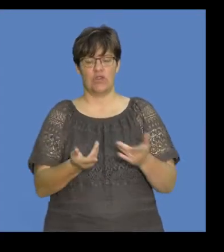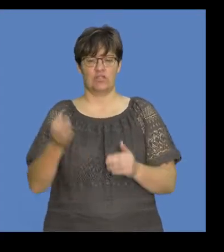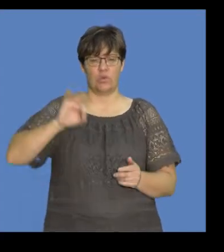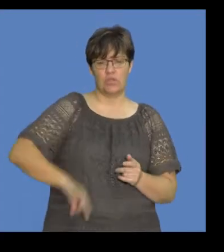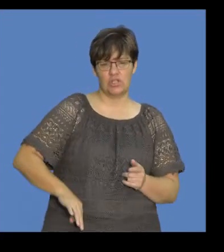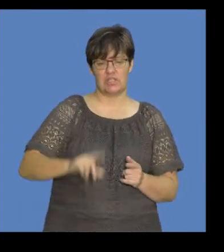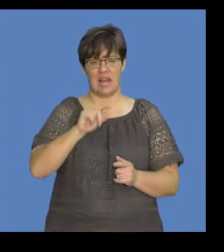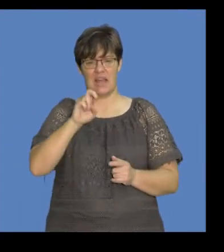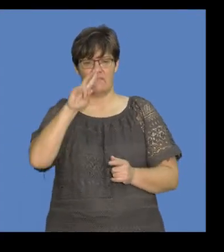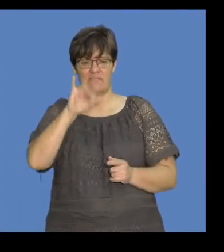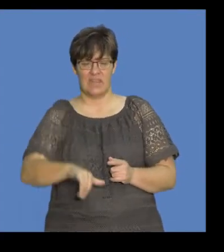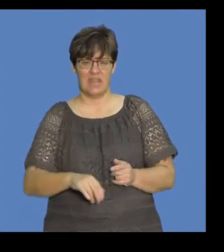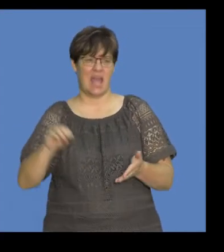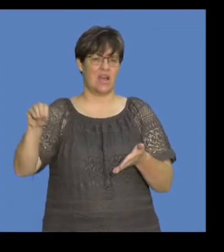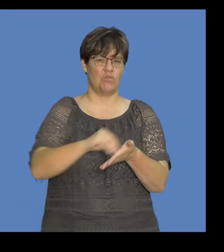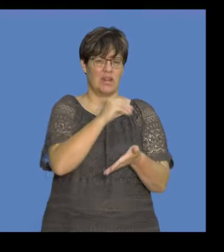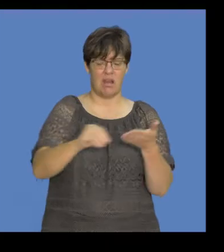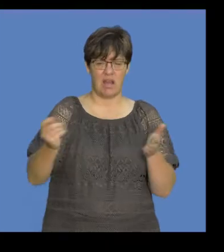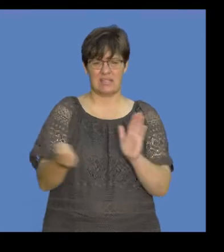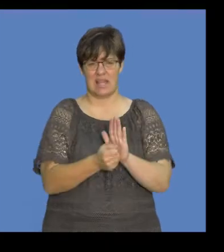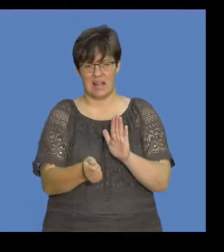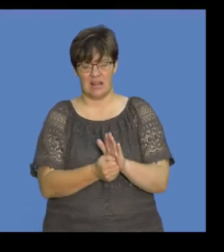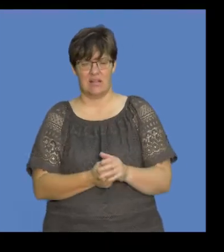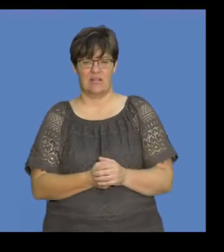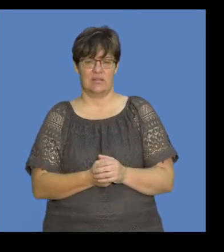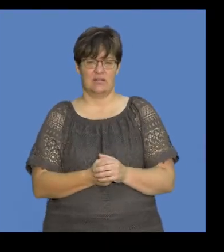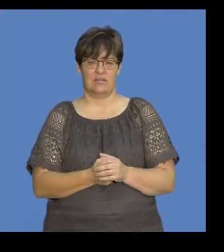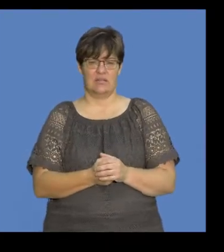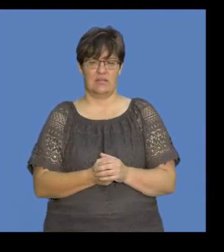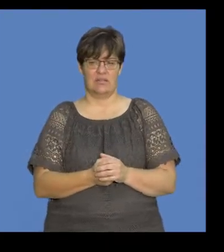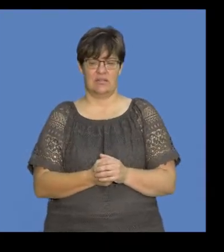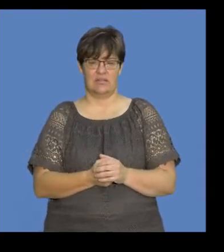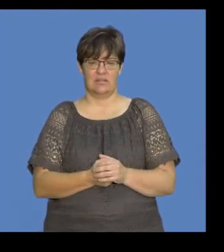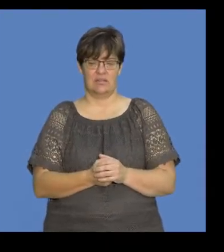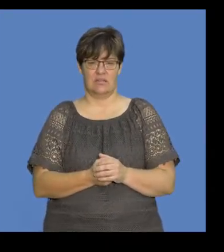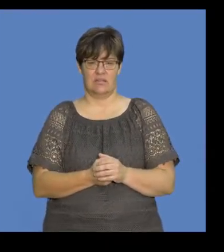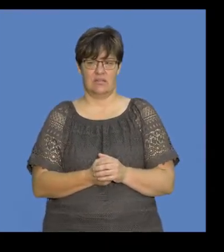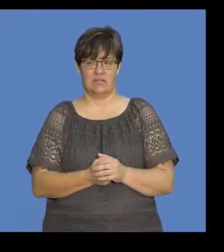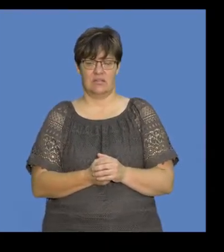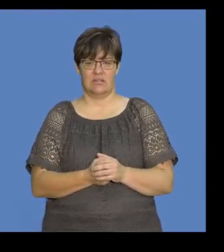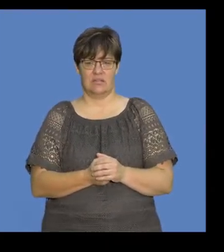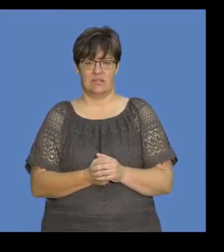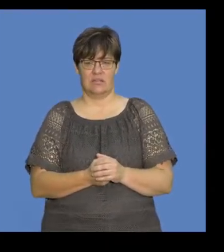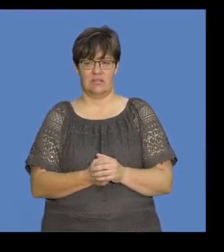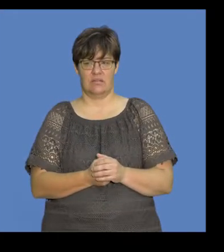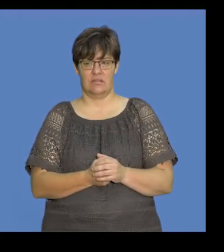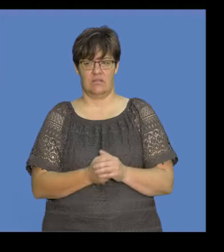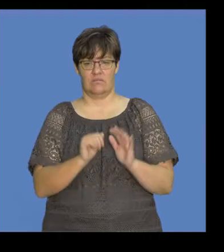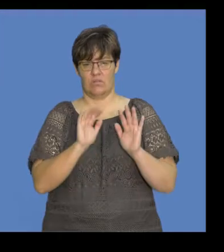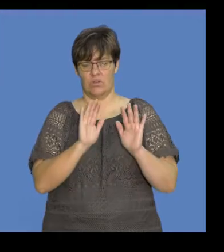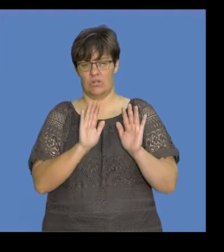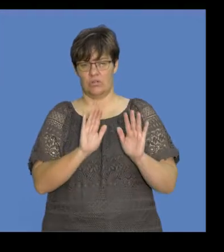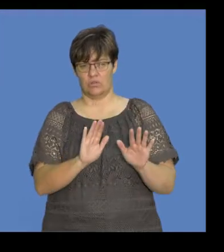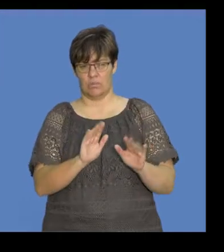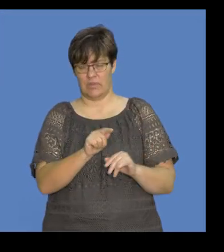levies on credit card sales, and let's stop there for a